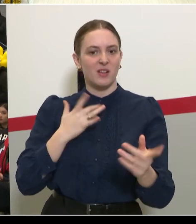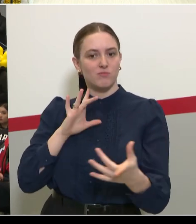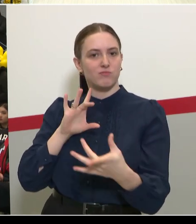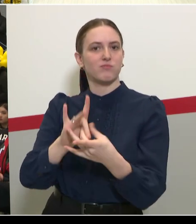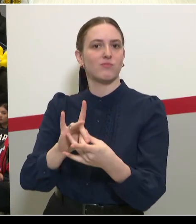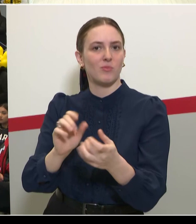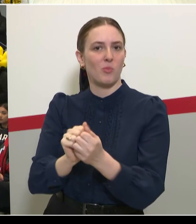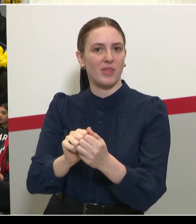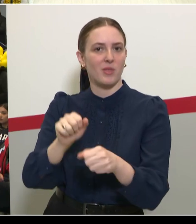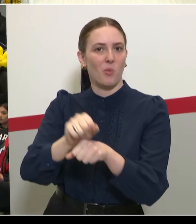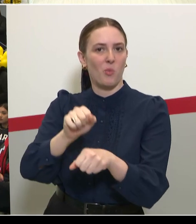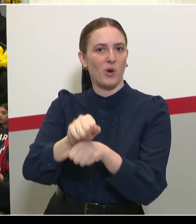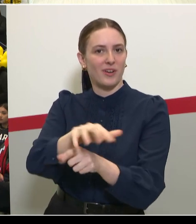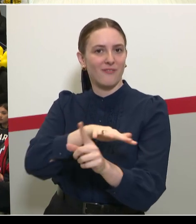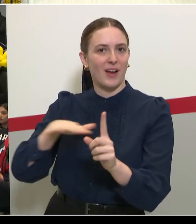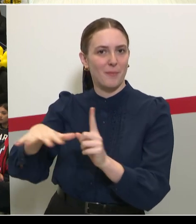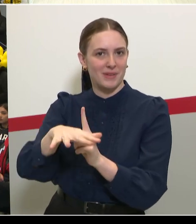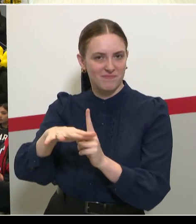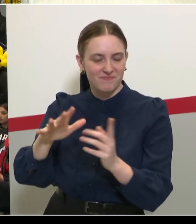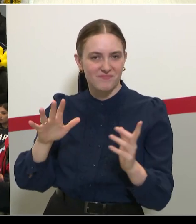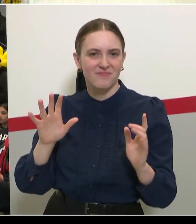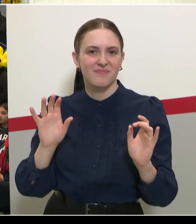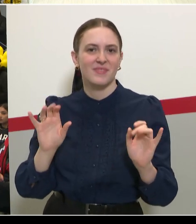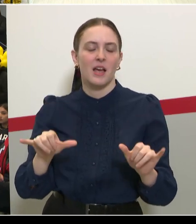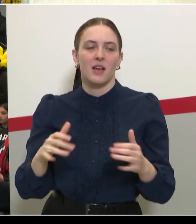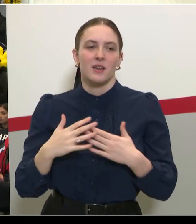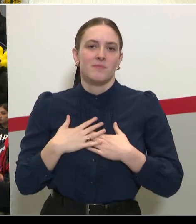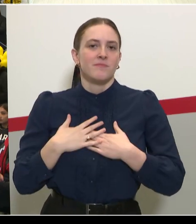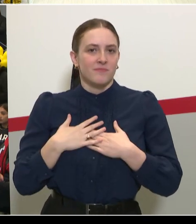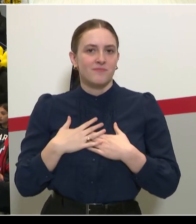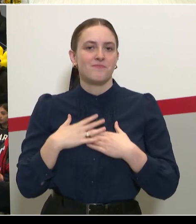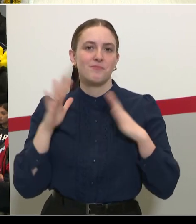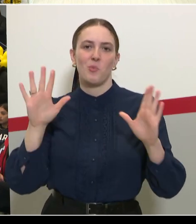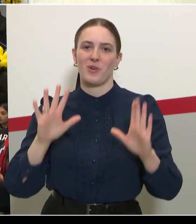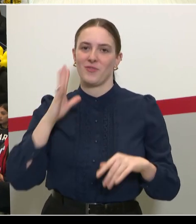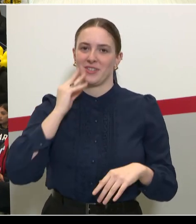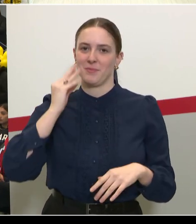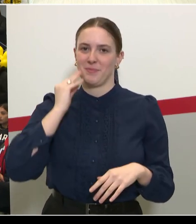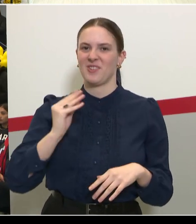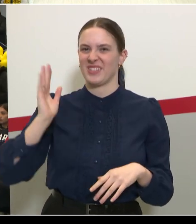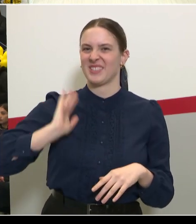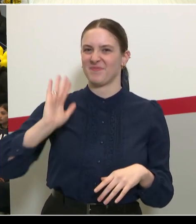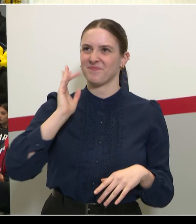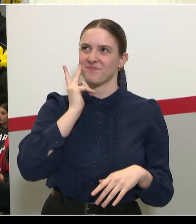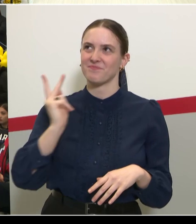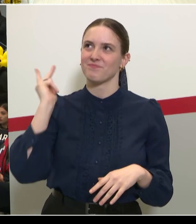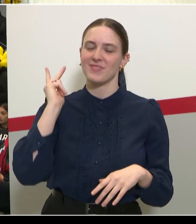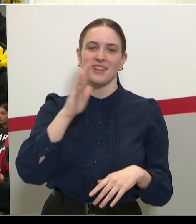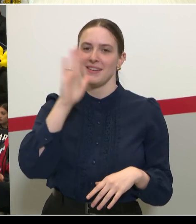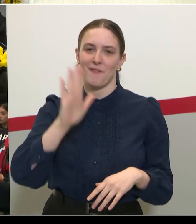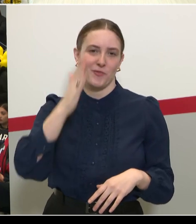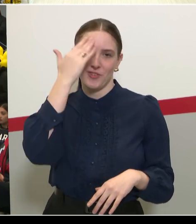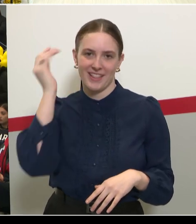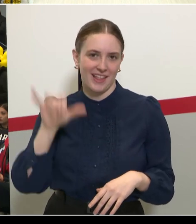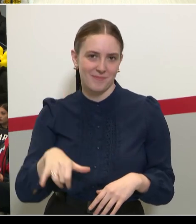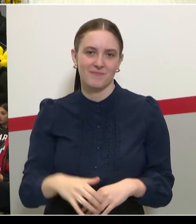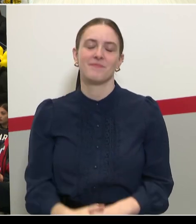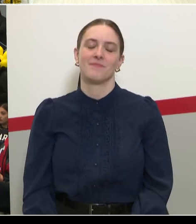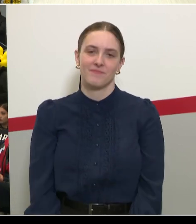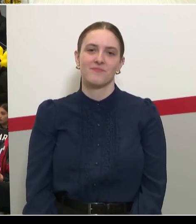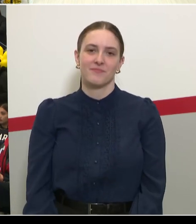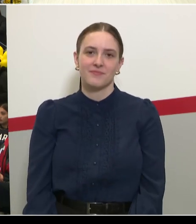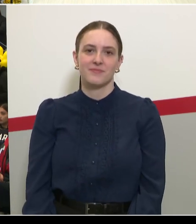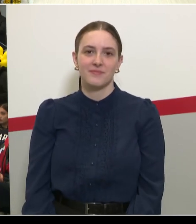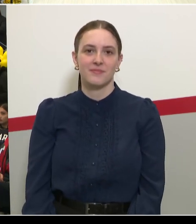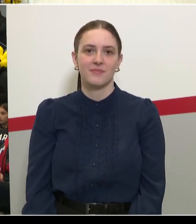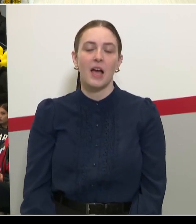That was just a wonderful, wonderful experience that summer, and one I will never forget. I just want to say thank